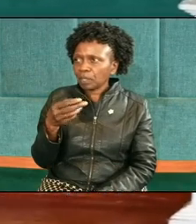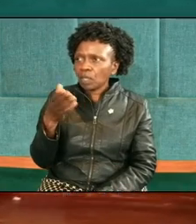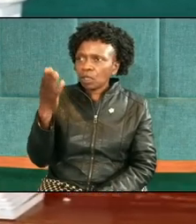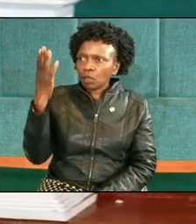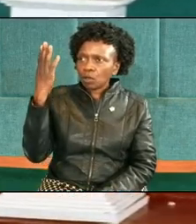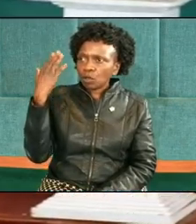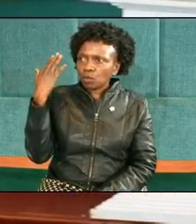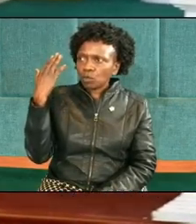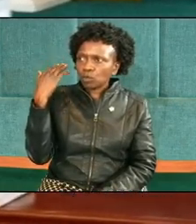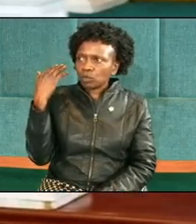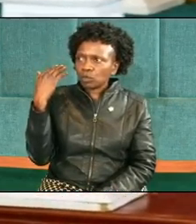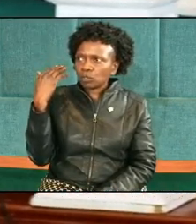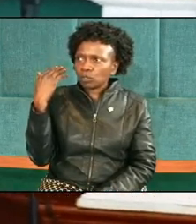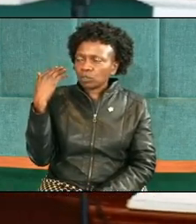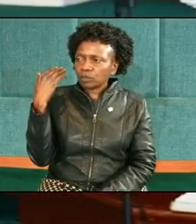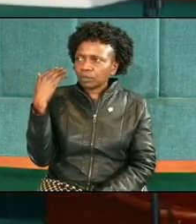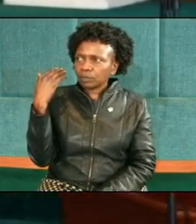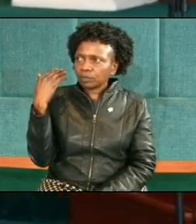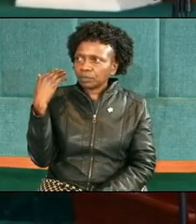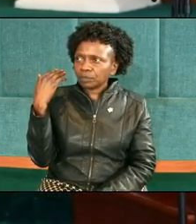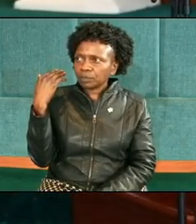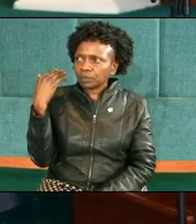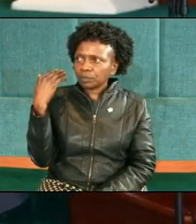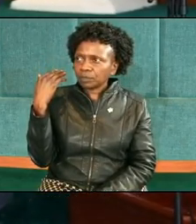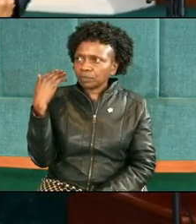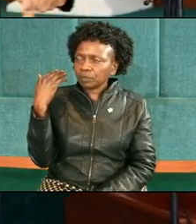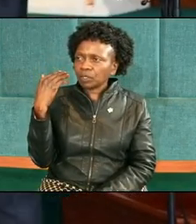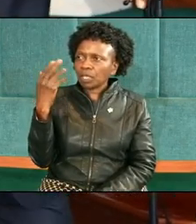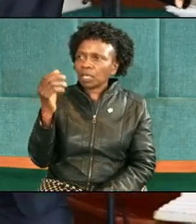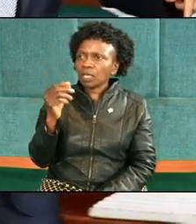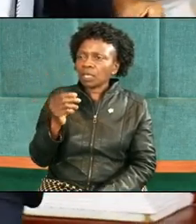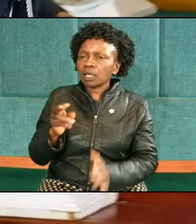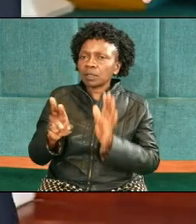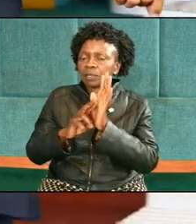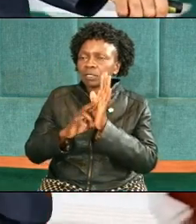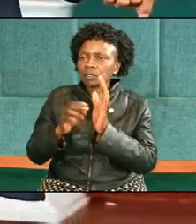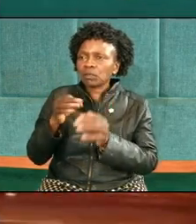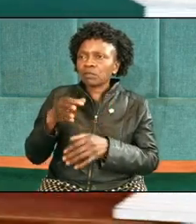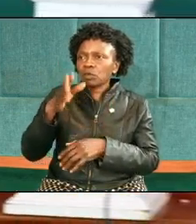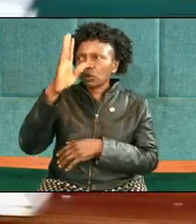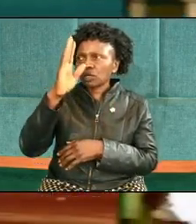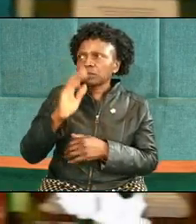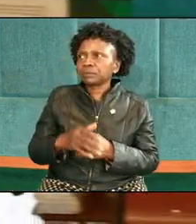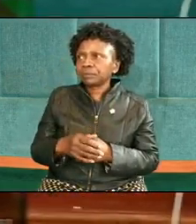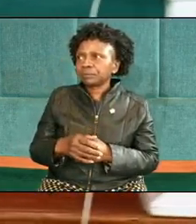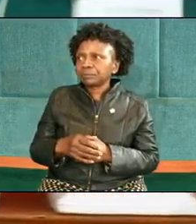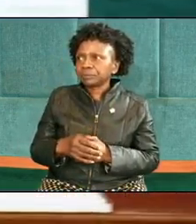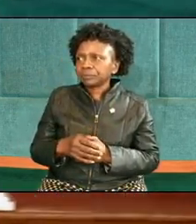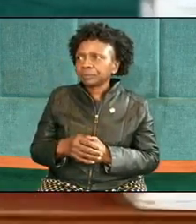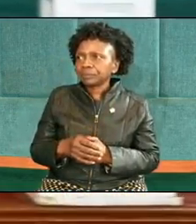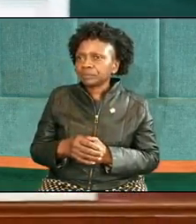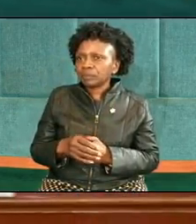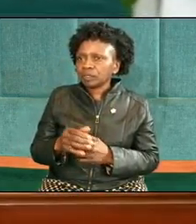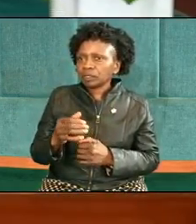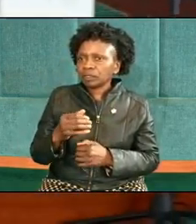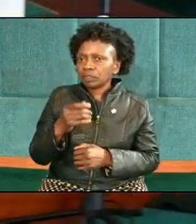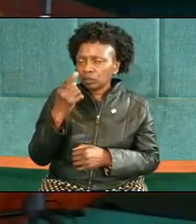was a prophet of God. Am I right? Come talk back to me. Am I